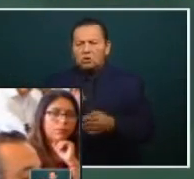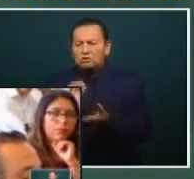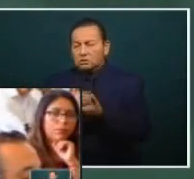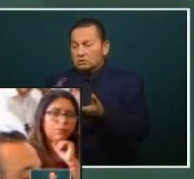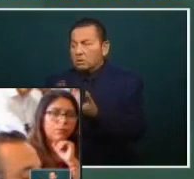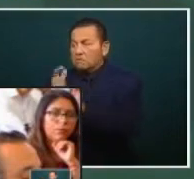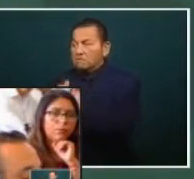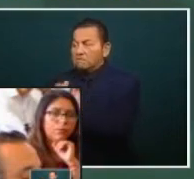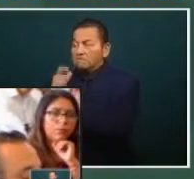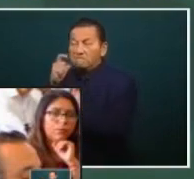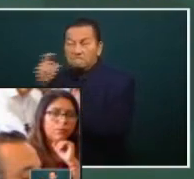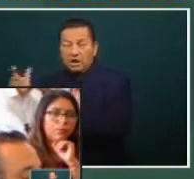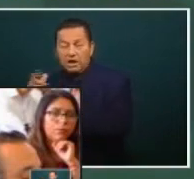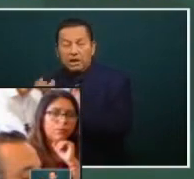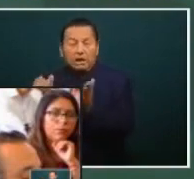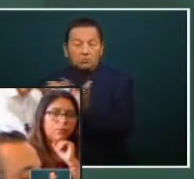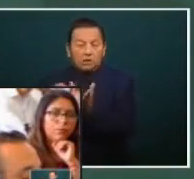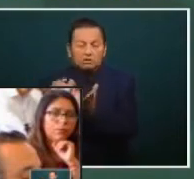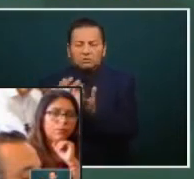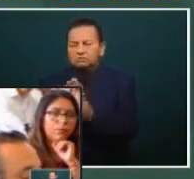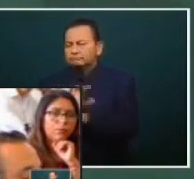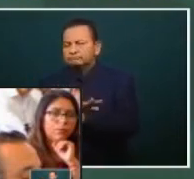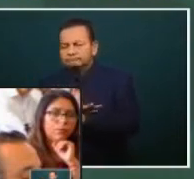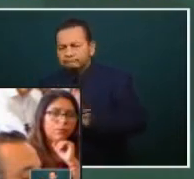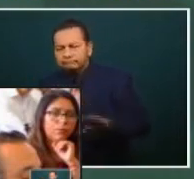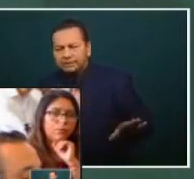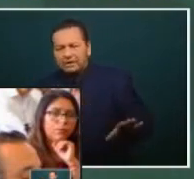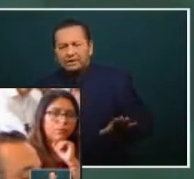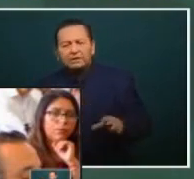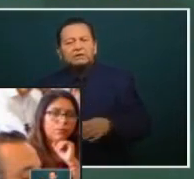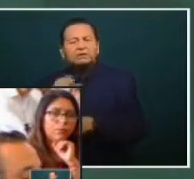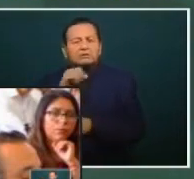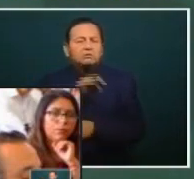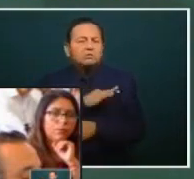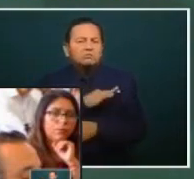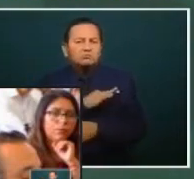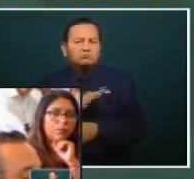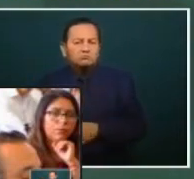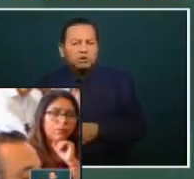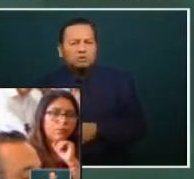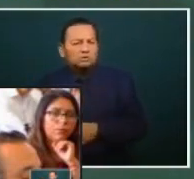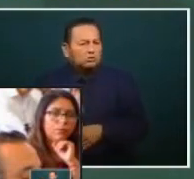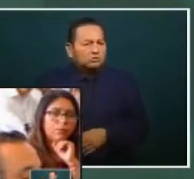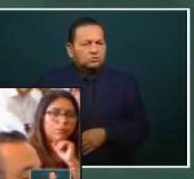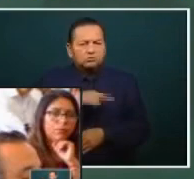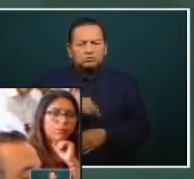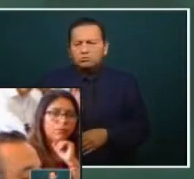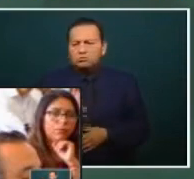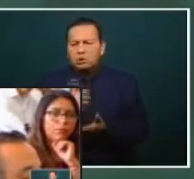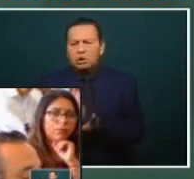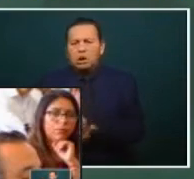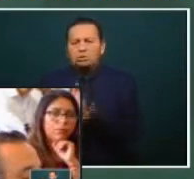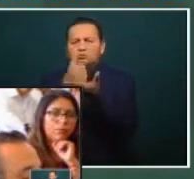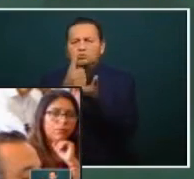that we come to an agreement that these measures not be applied, and that we can help